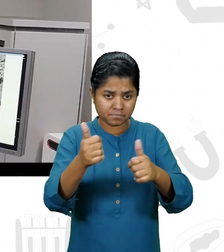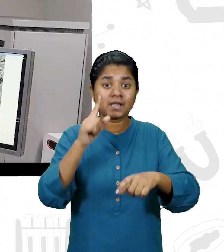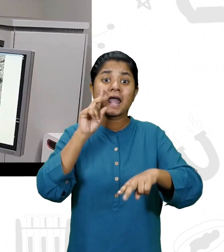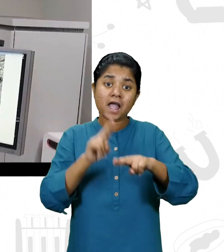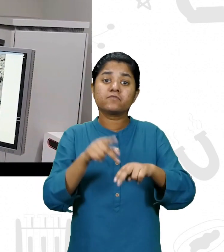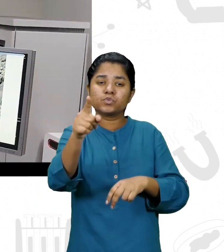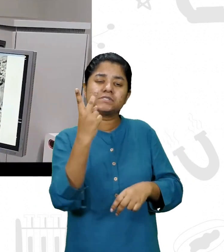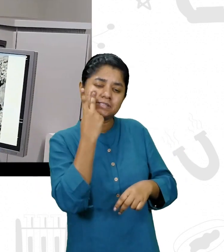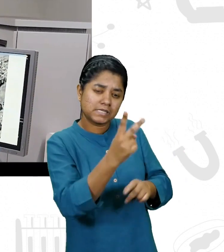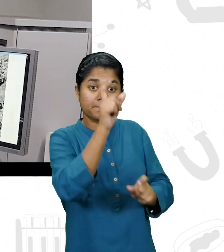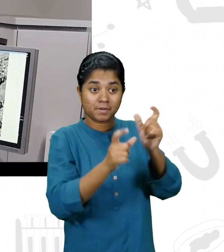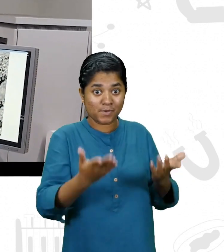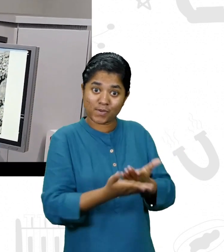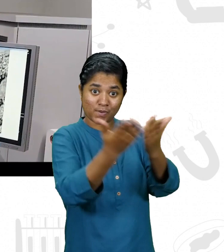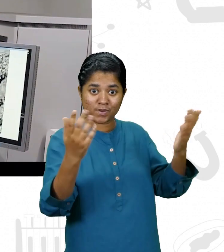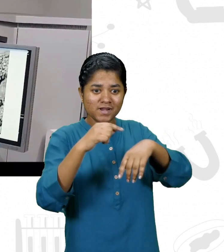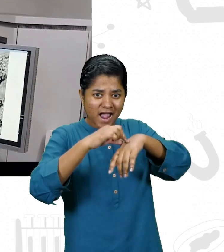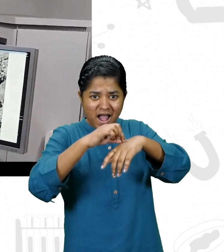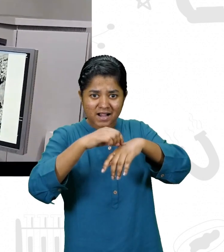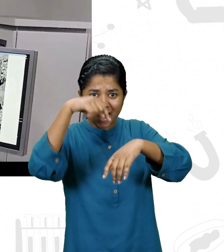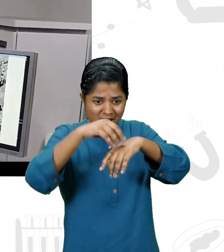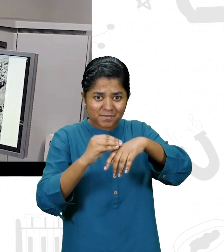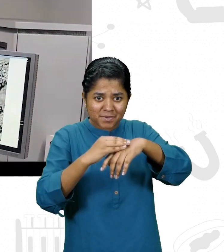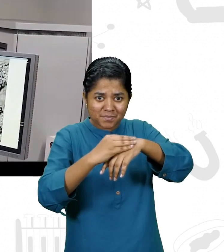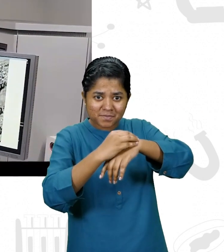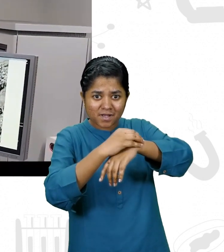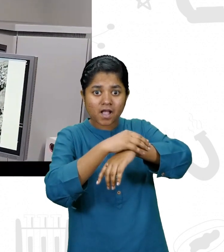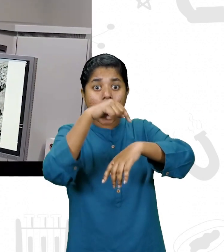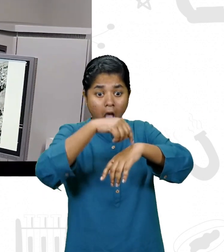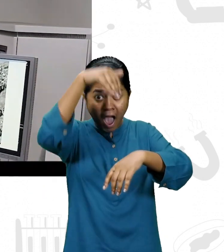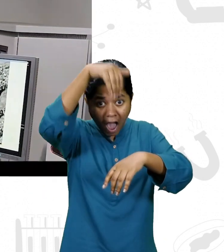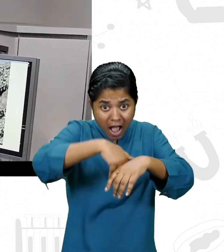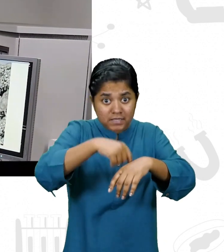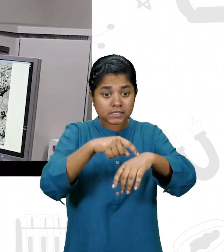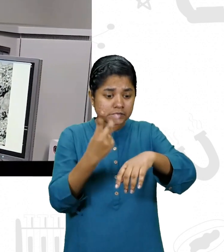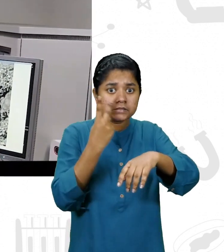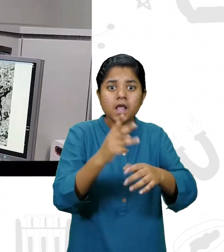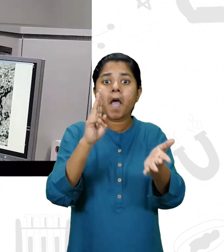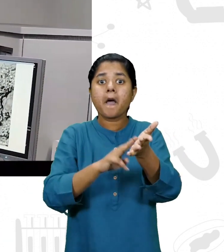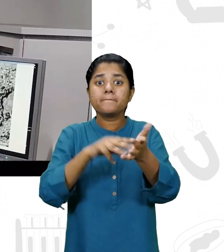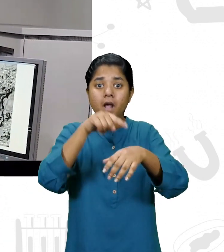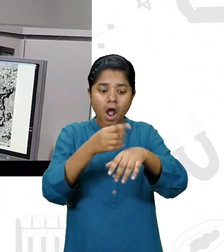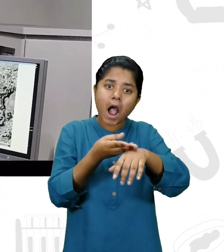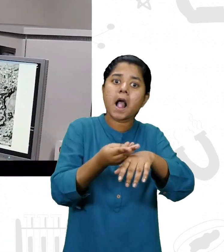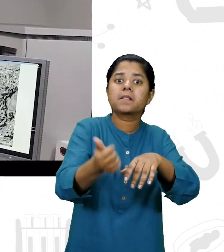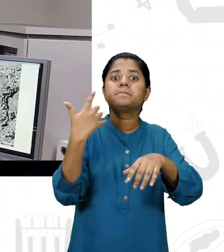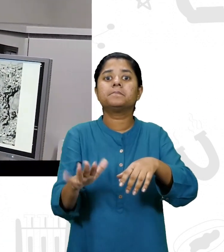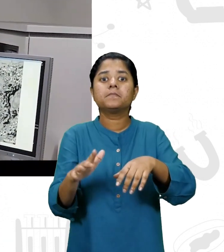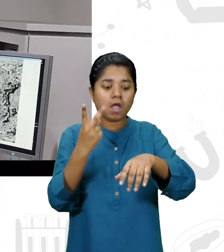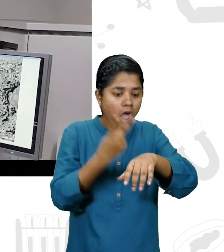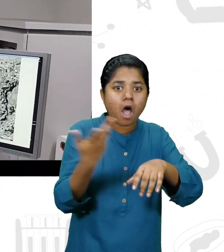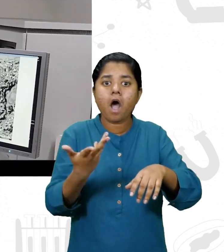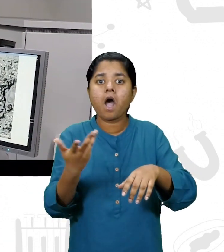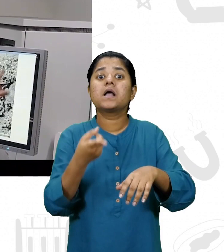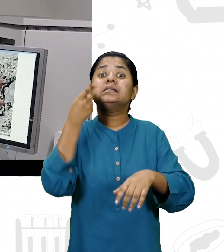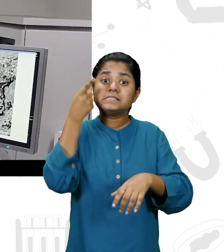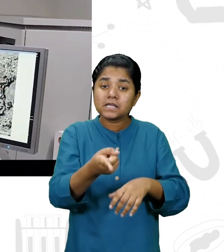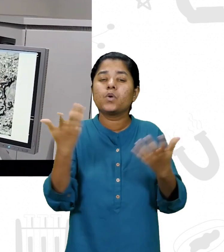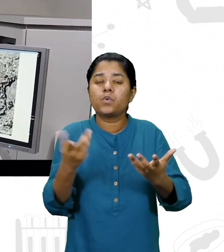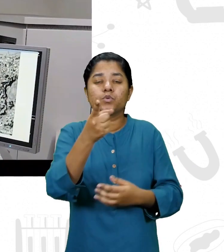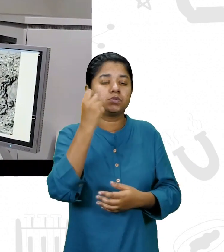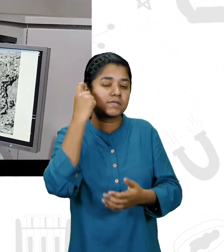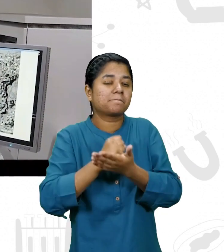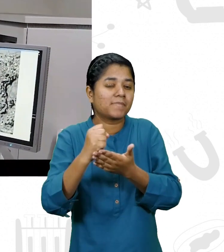the melanin content is actually normal in the normal appearing skin. However, if you look at their vitiligo skin, you absolutely